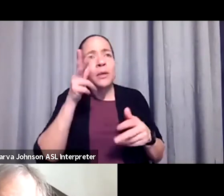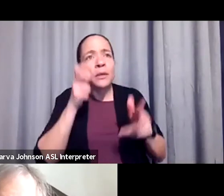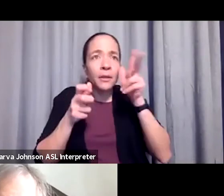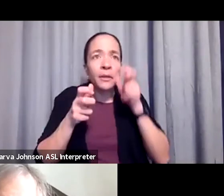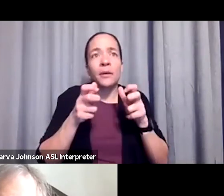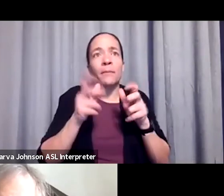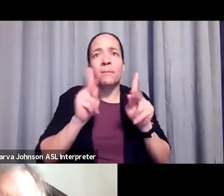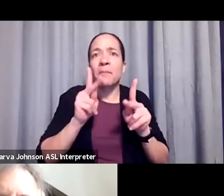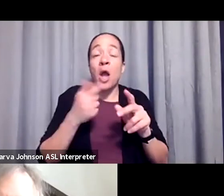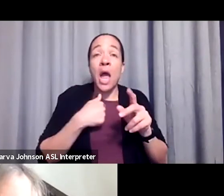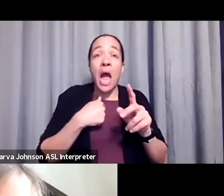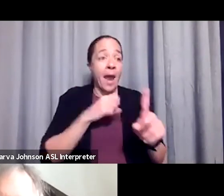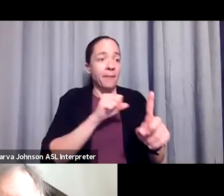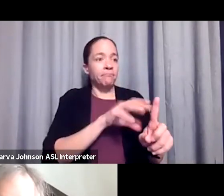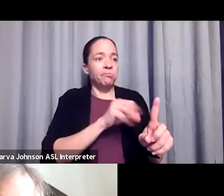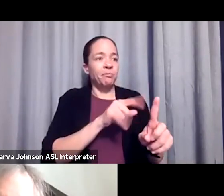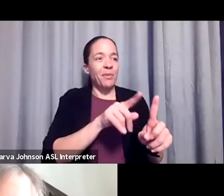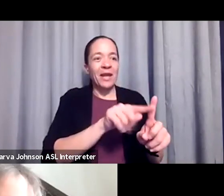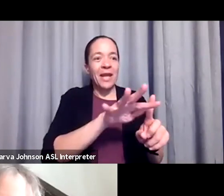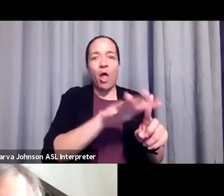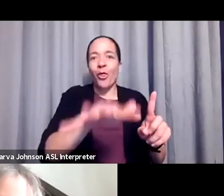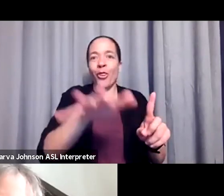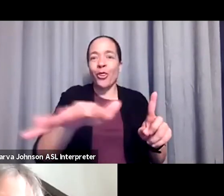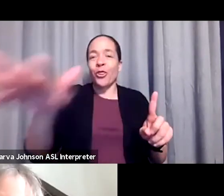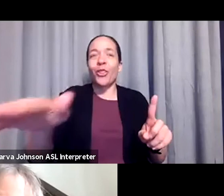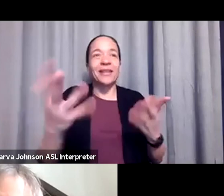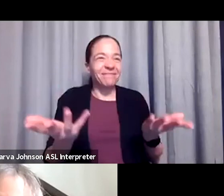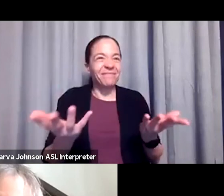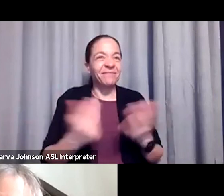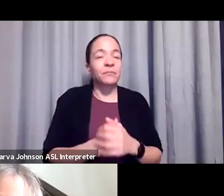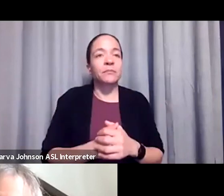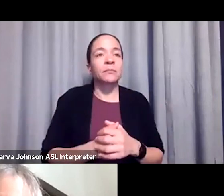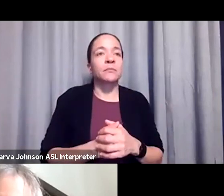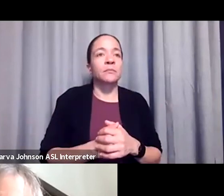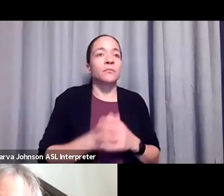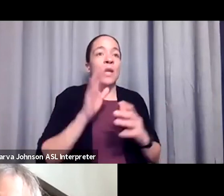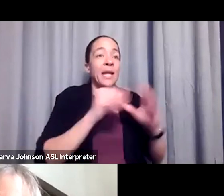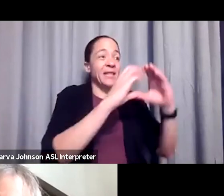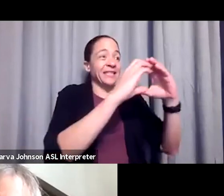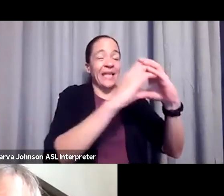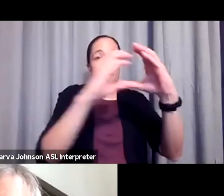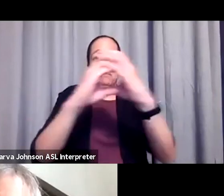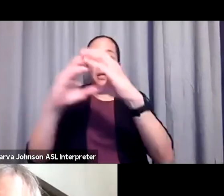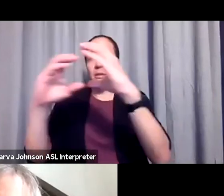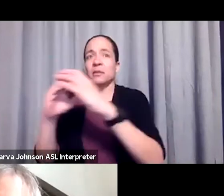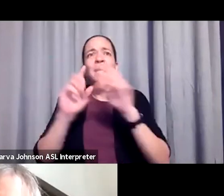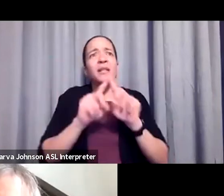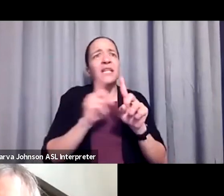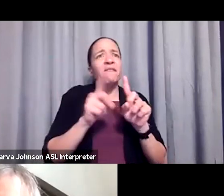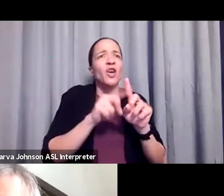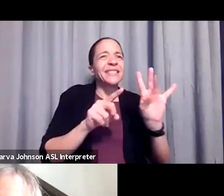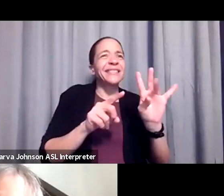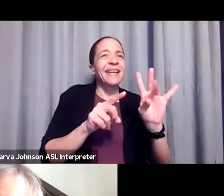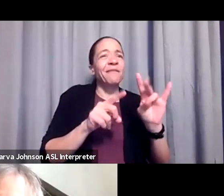you didn't say it to them in the first place. And the way you can use these sort of these profiles or personas in an